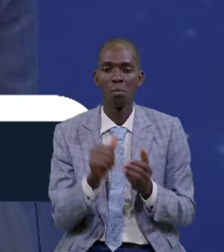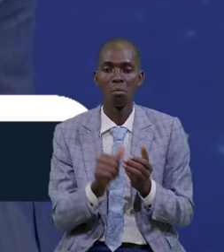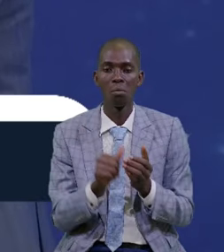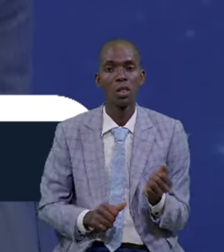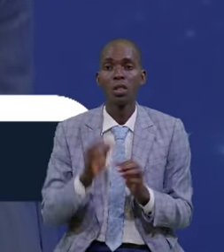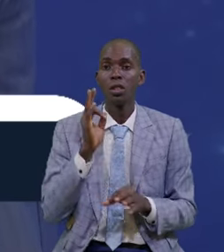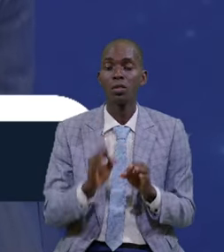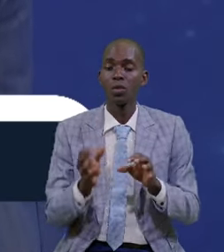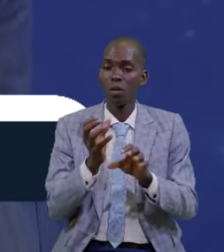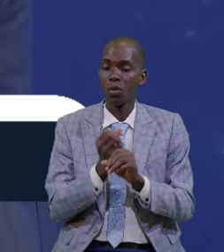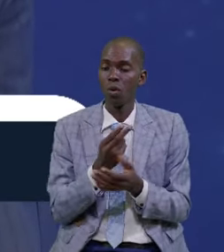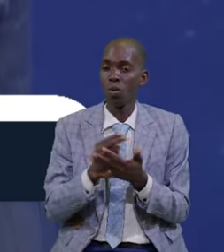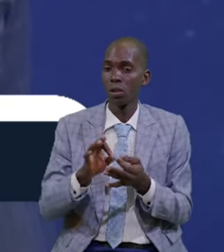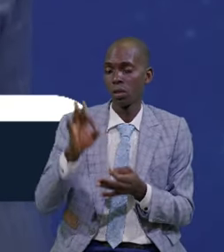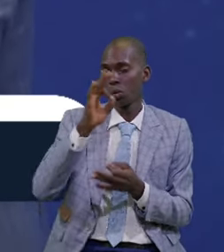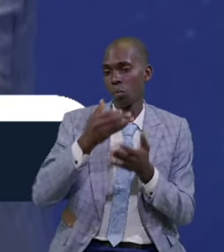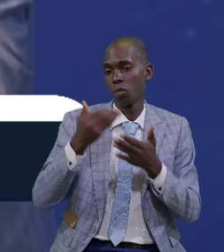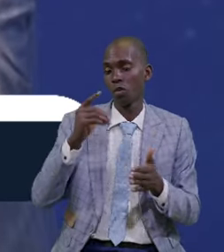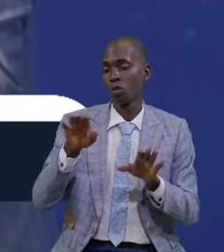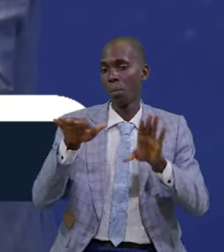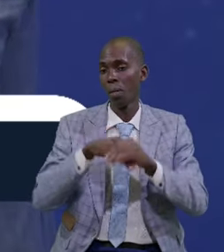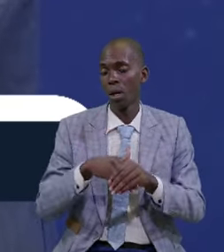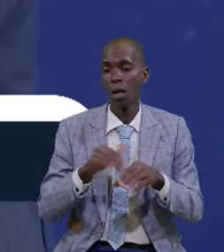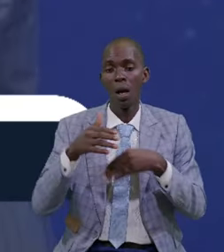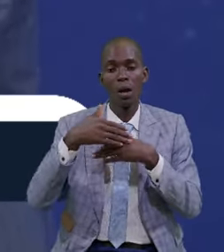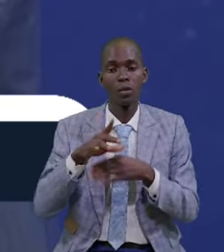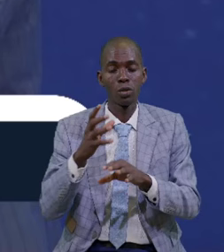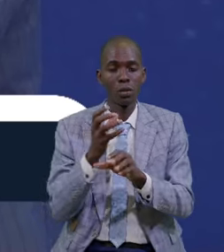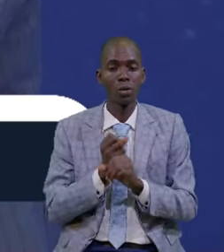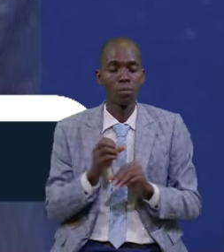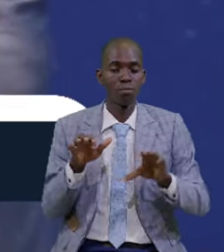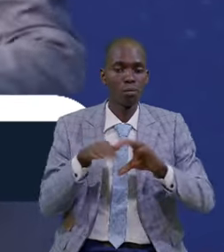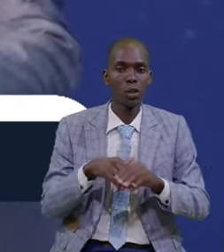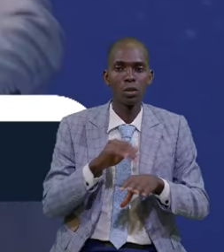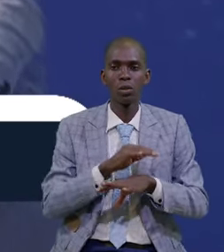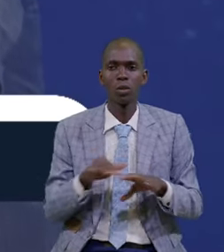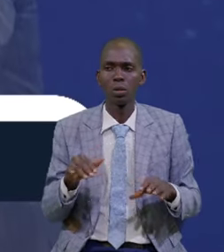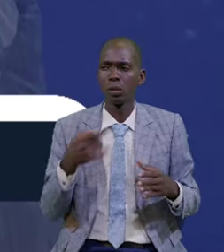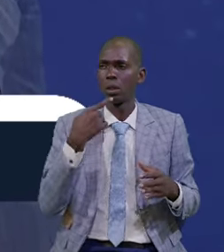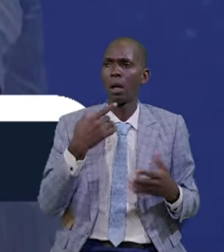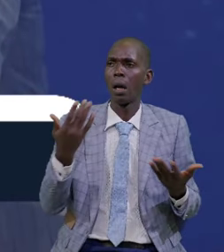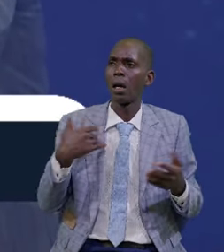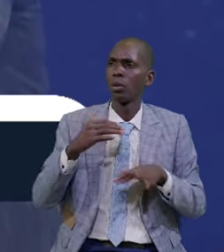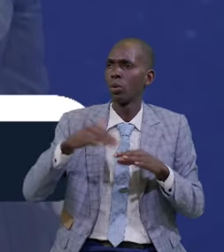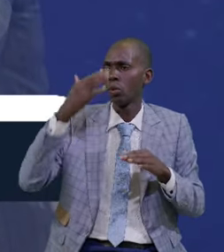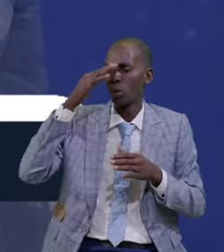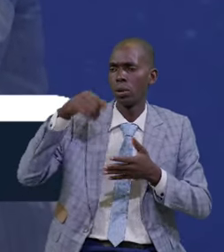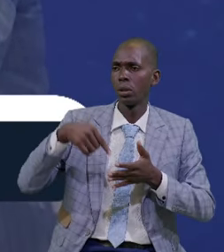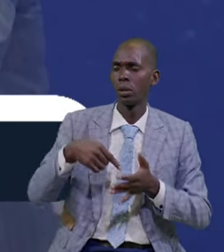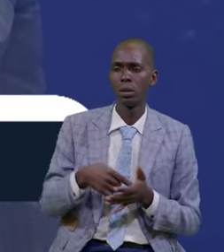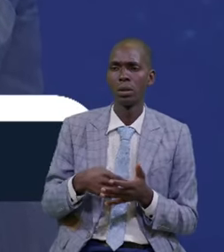married, after the marriage, you don't say, I didn't know this how marriage will be. You have the resident